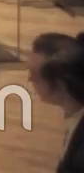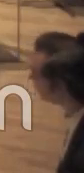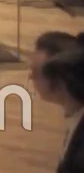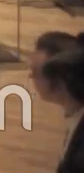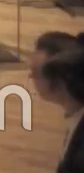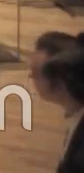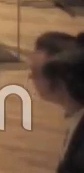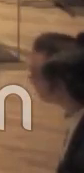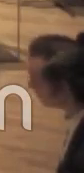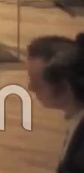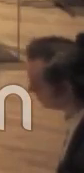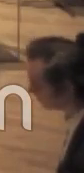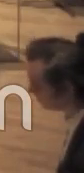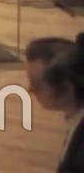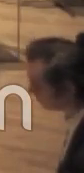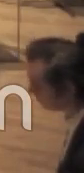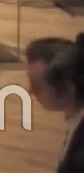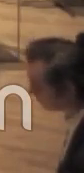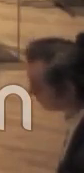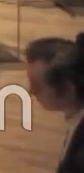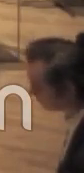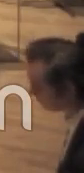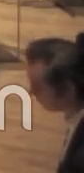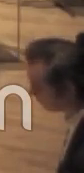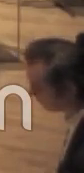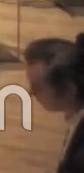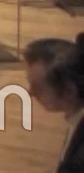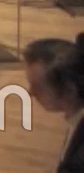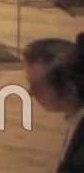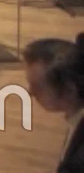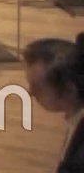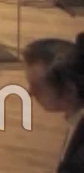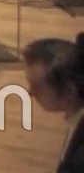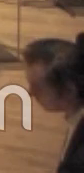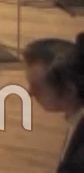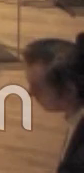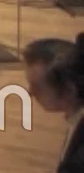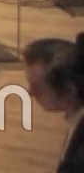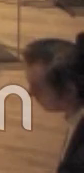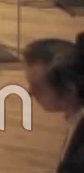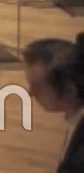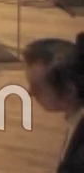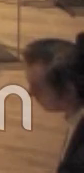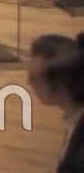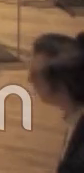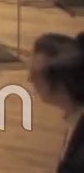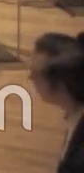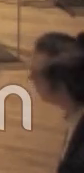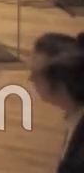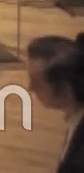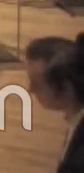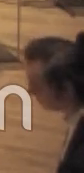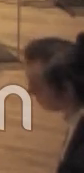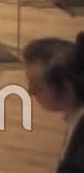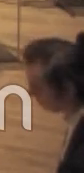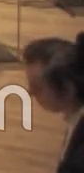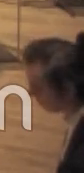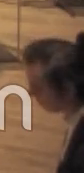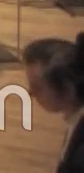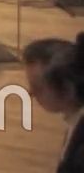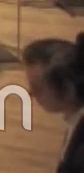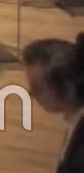yeah nice to see you yeah yeah it is